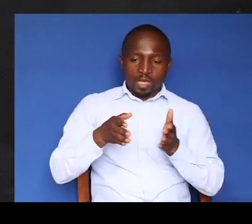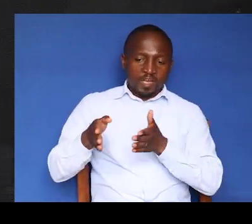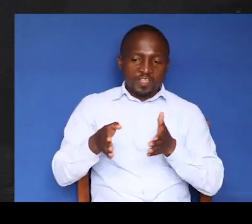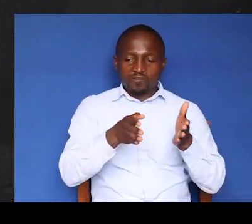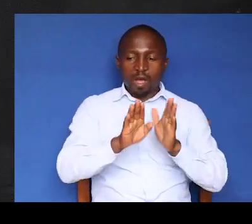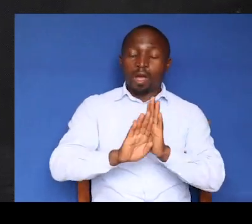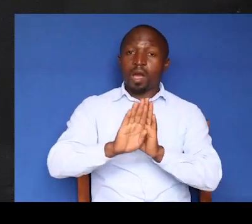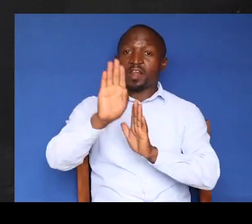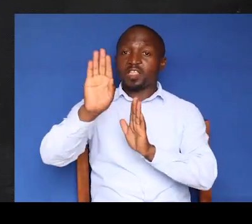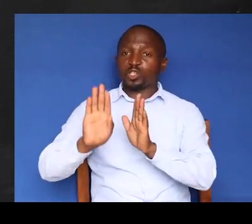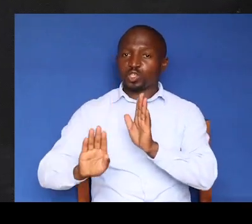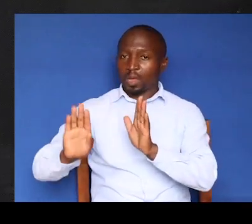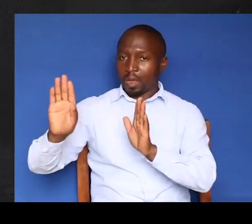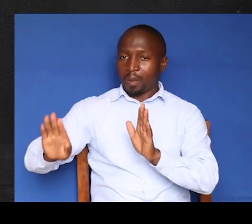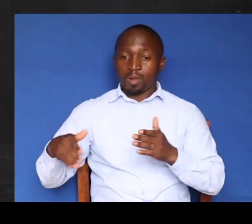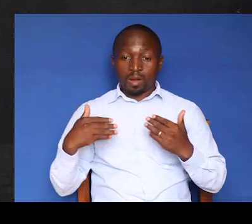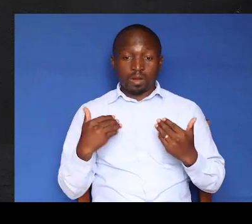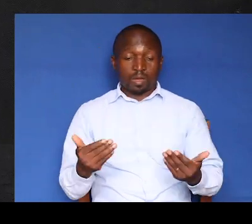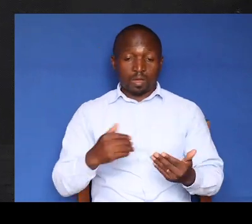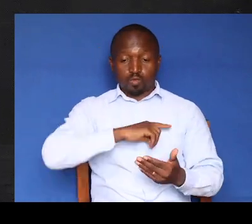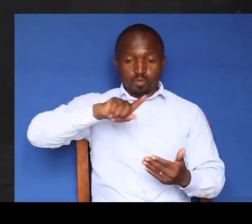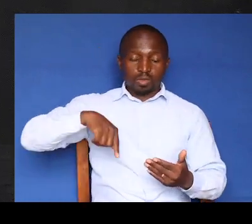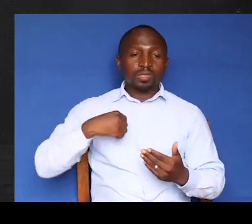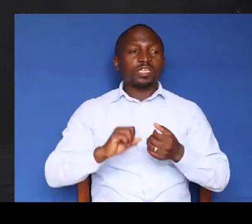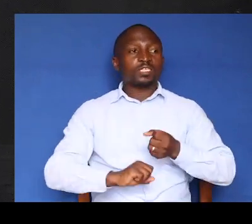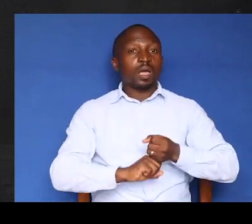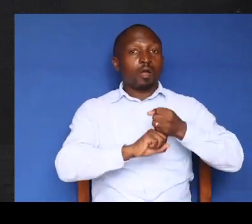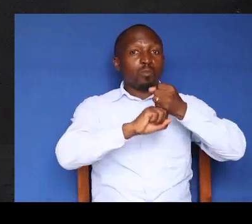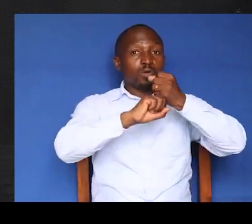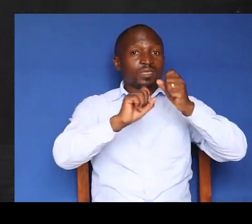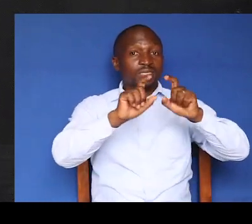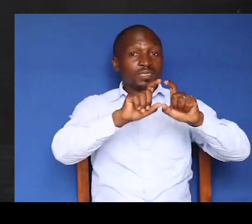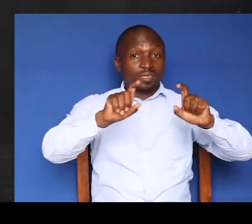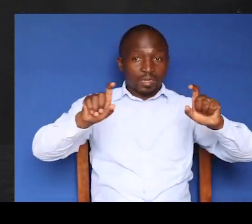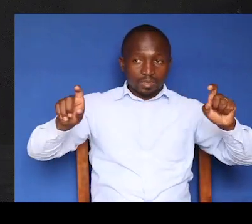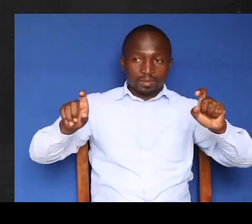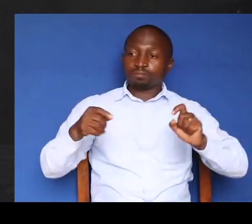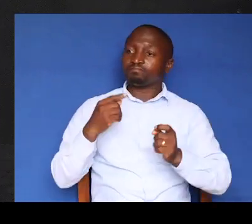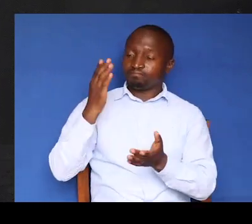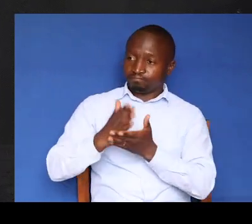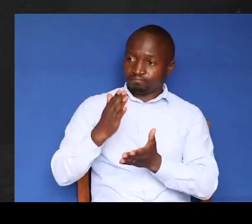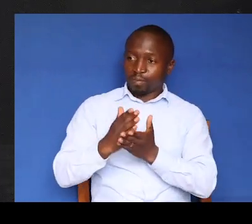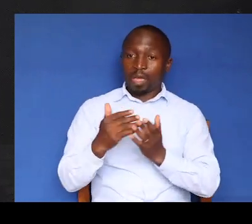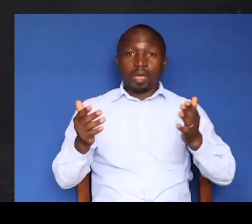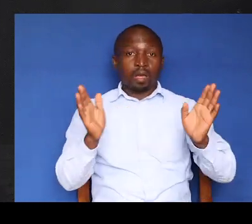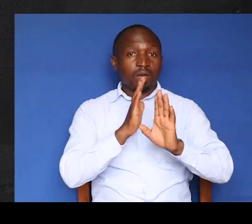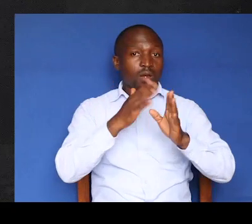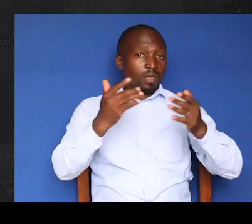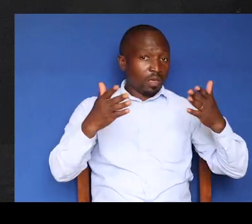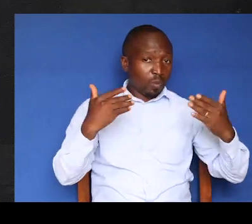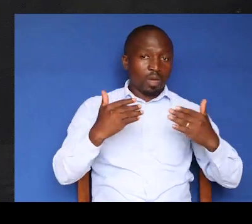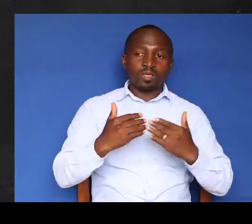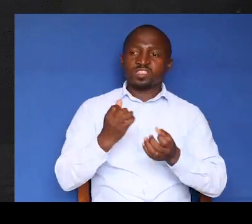dear students, we can support the statement of the question. Climate is the active factor for the occurrence of